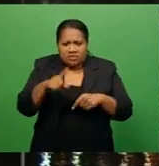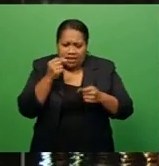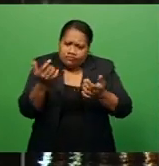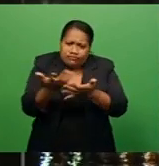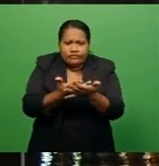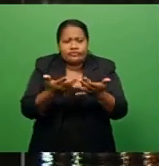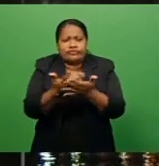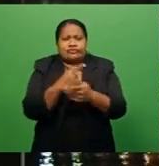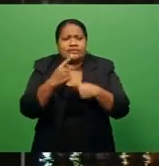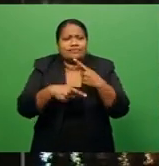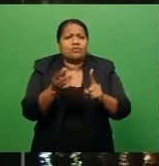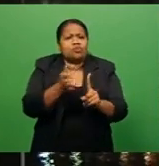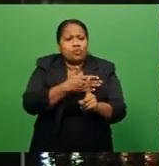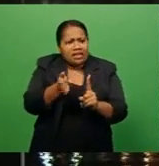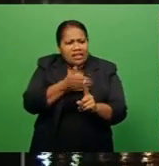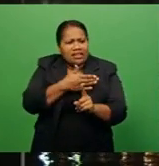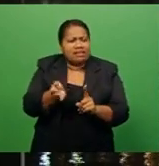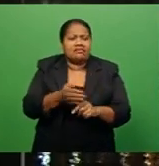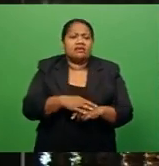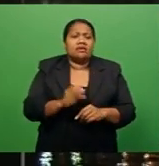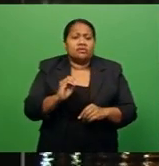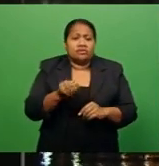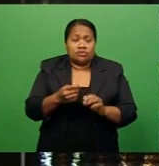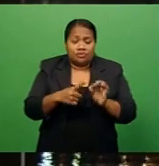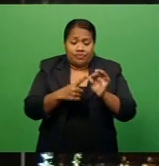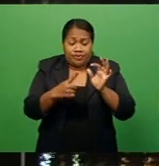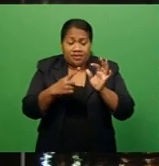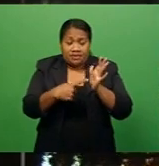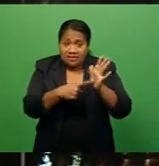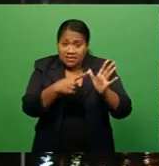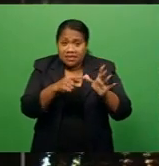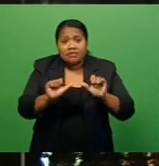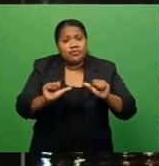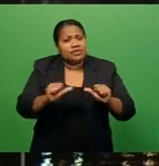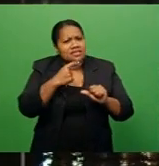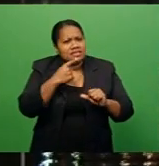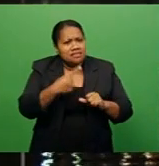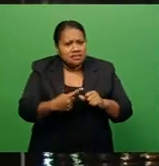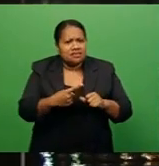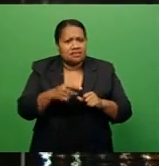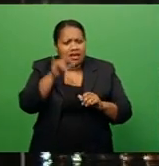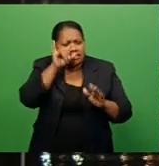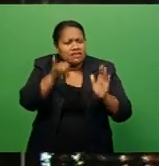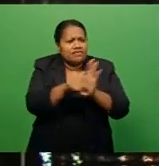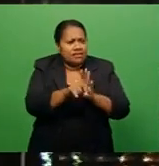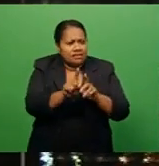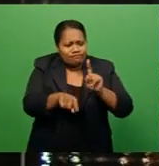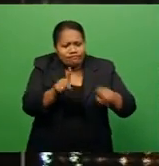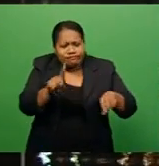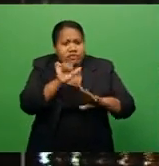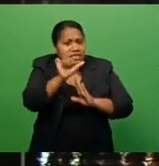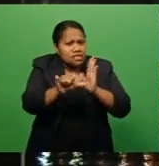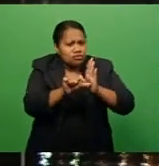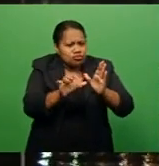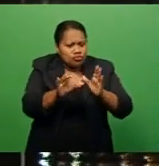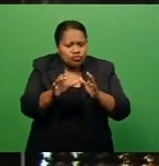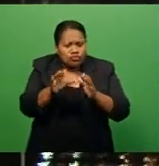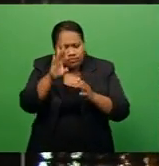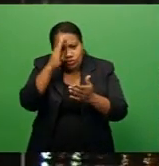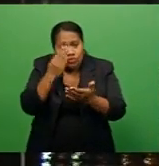PTA President Chovesa Korobulubula says they've identified the different age groups of students and are conducting